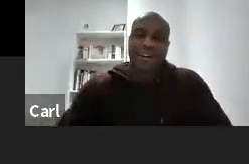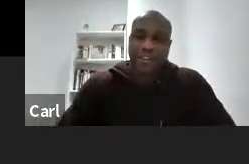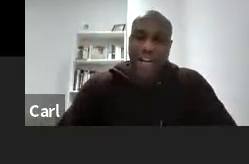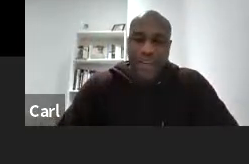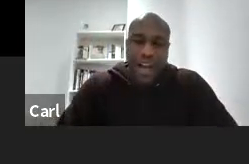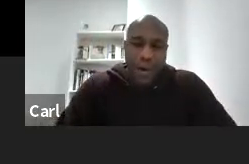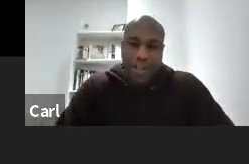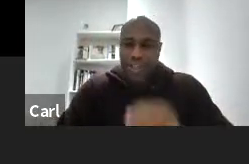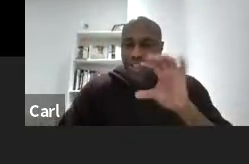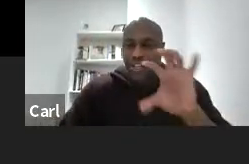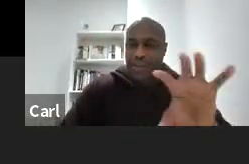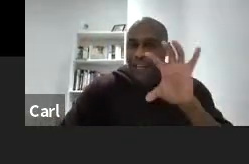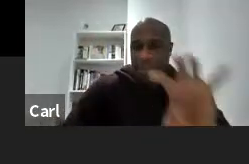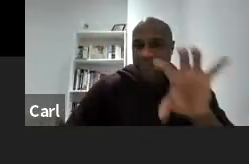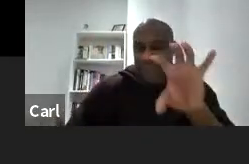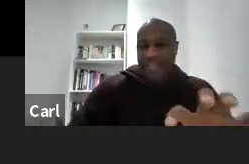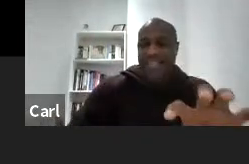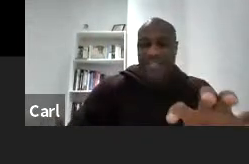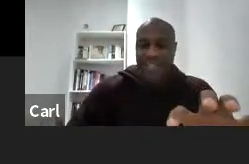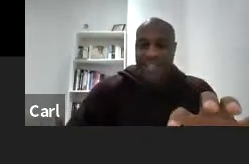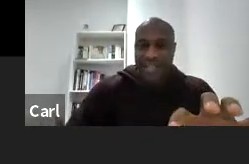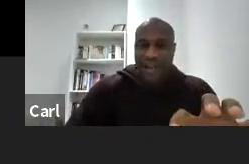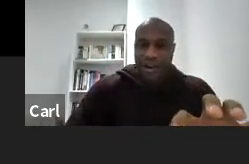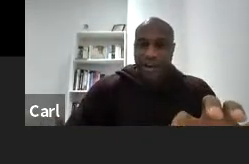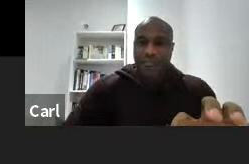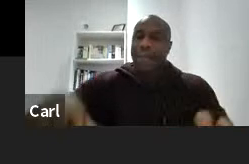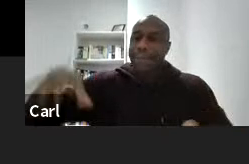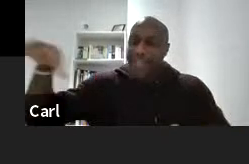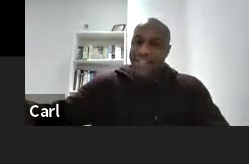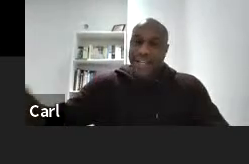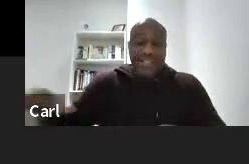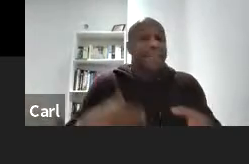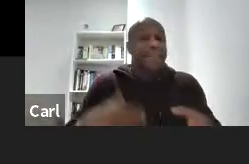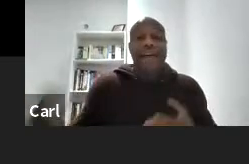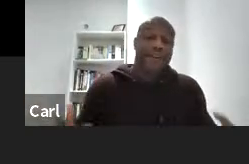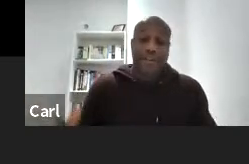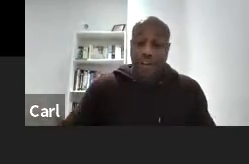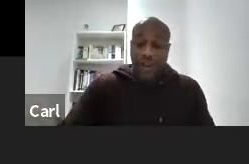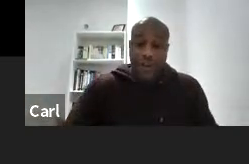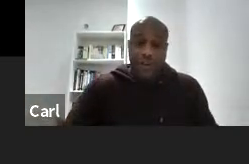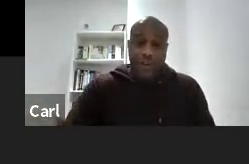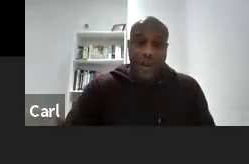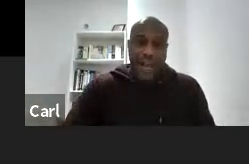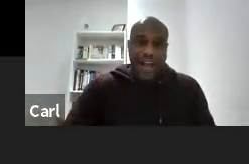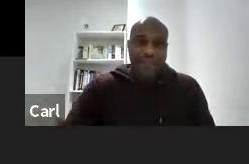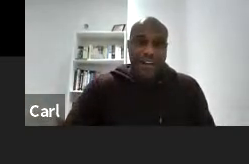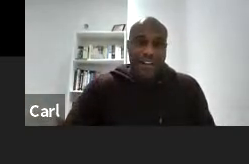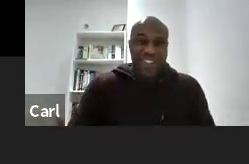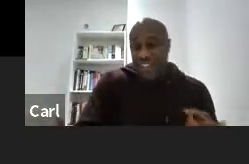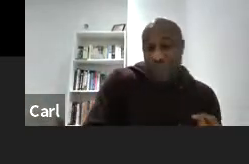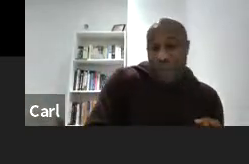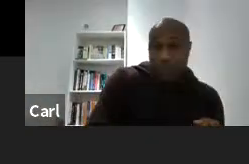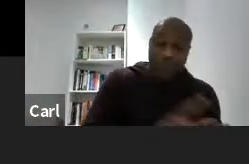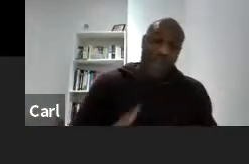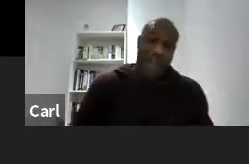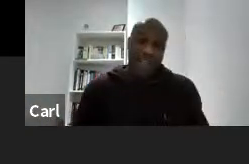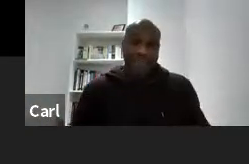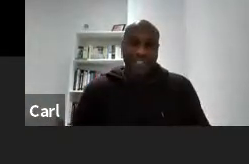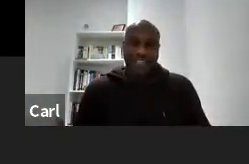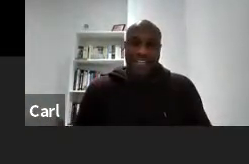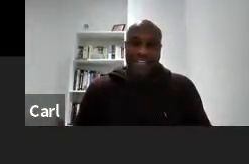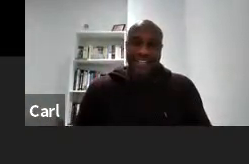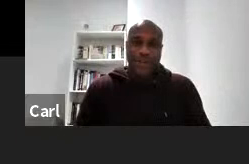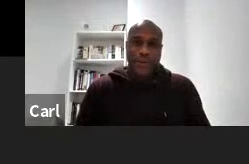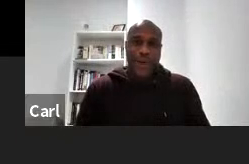demonstrate this further, I want to just show you a couple of case studies of businesses that you may have heard of who have done things well